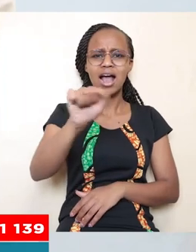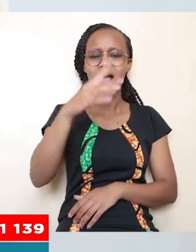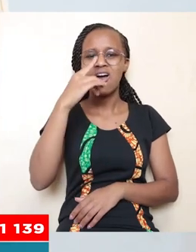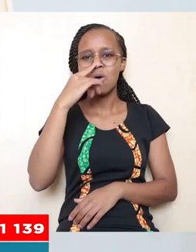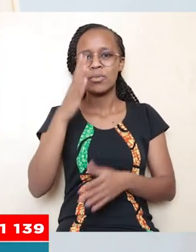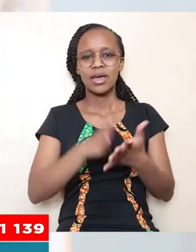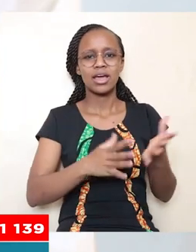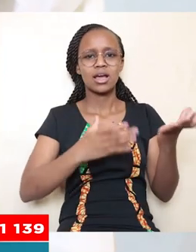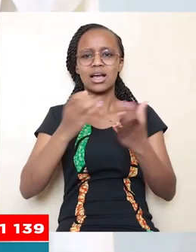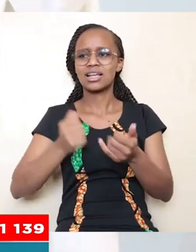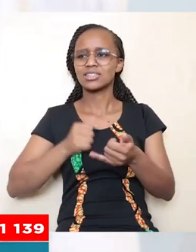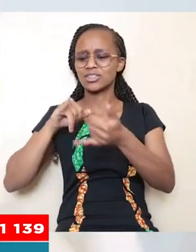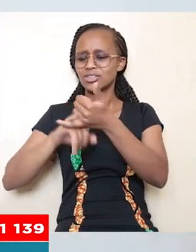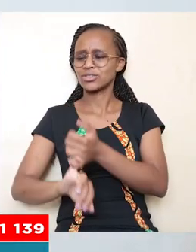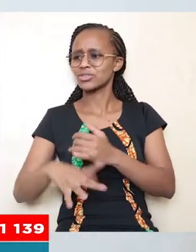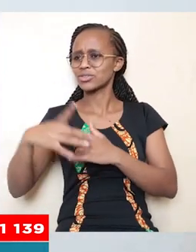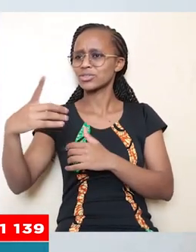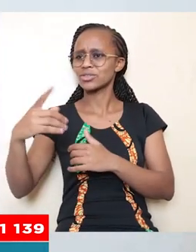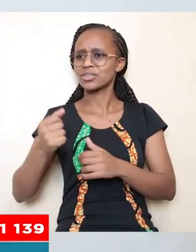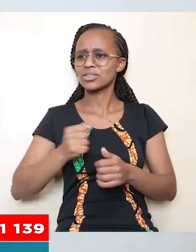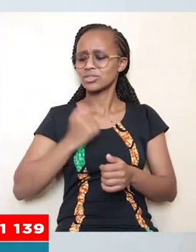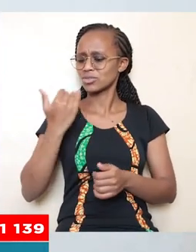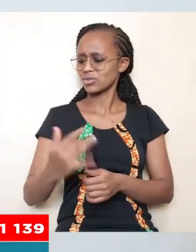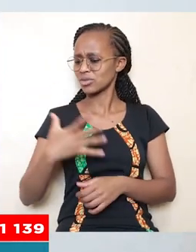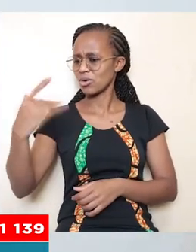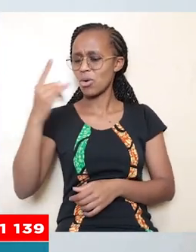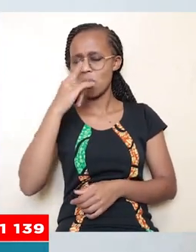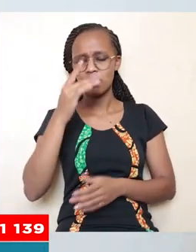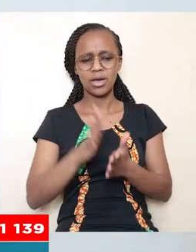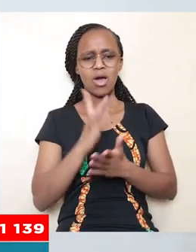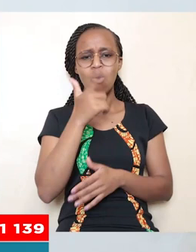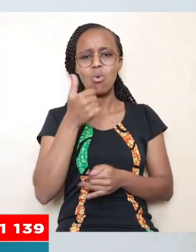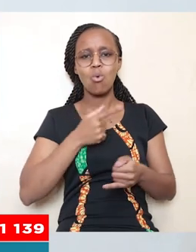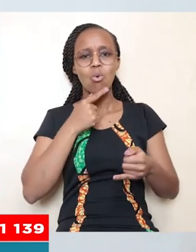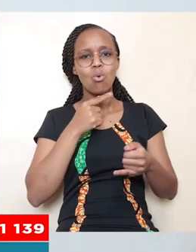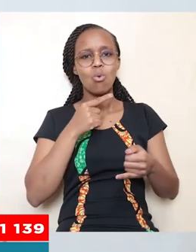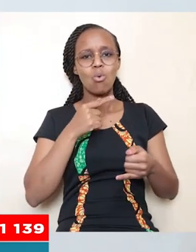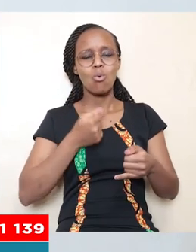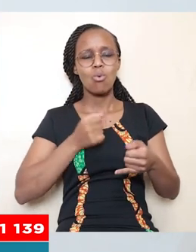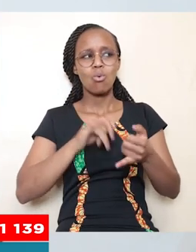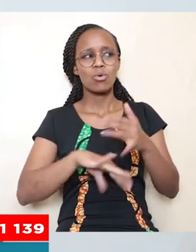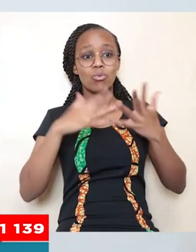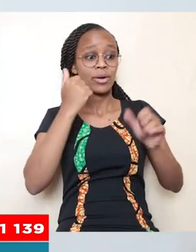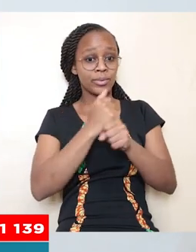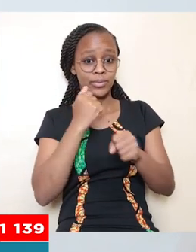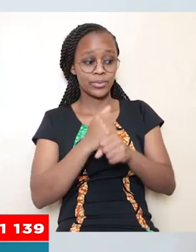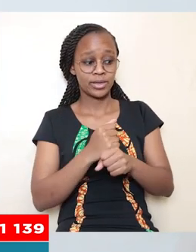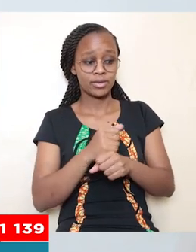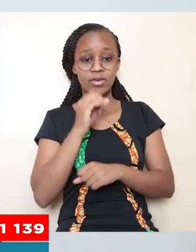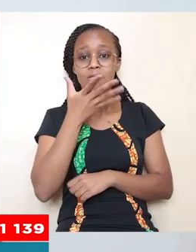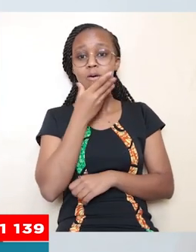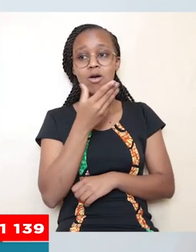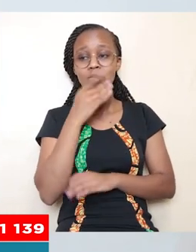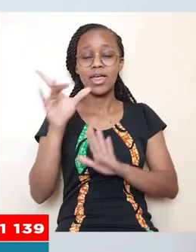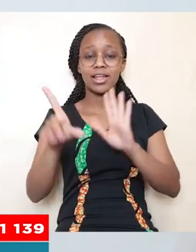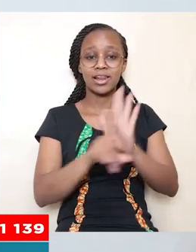home and carries the daughter home. Who is your wife? Ebu ni waulize, what would you do if your